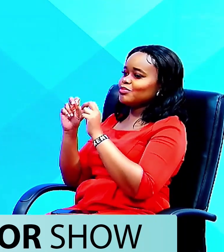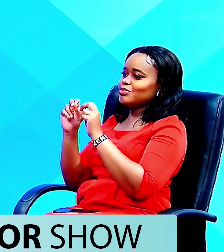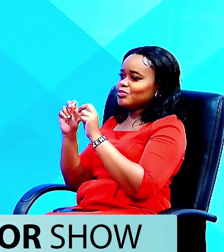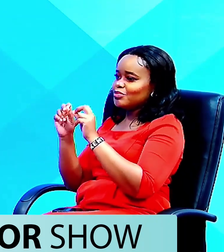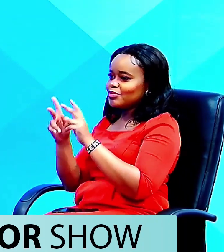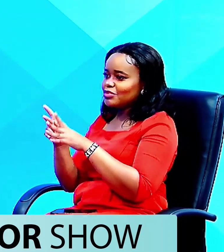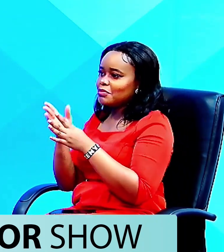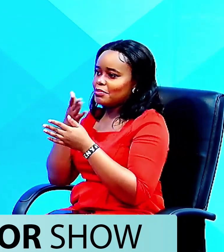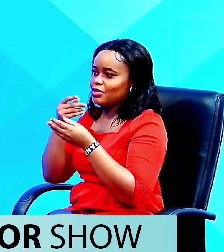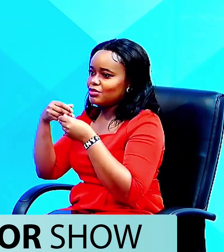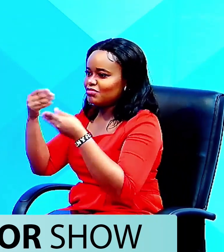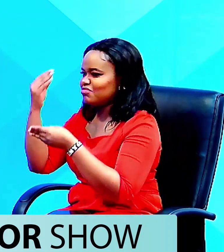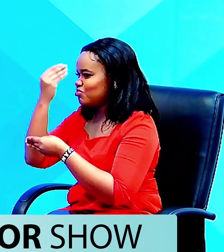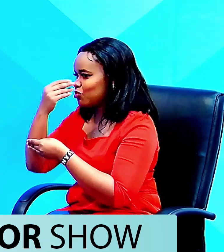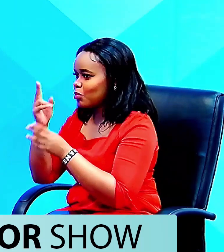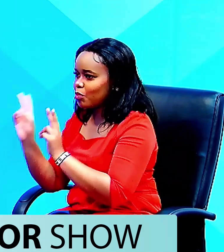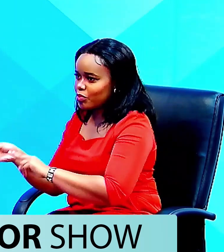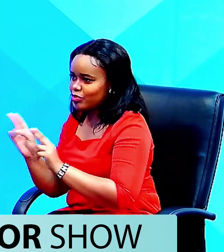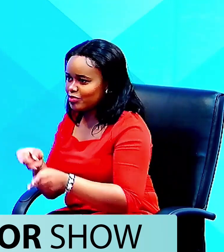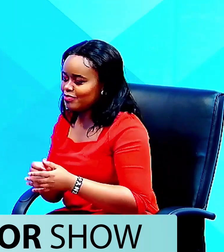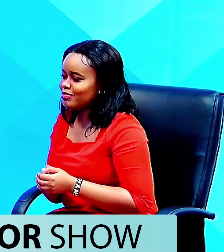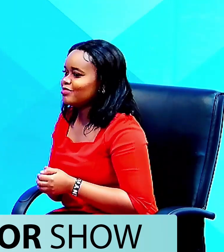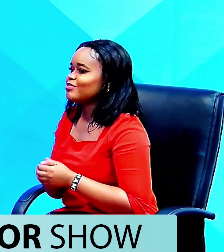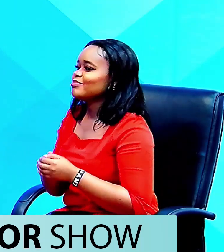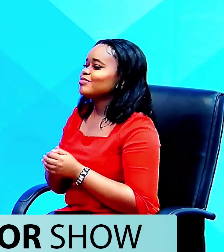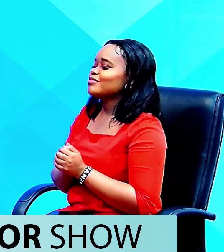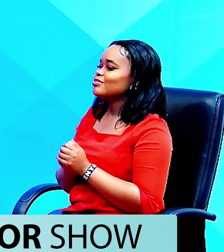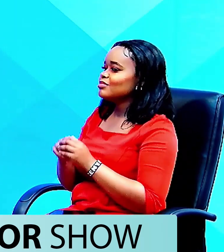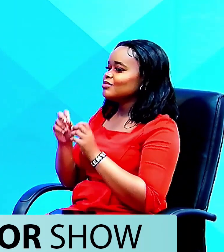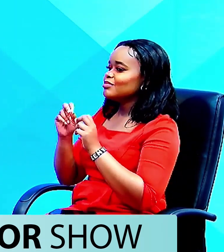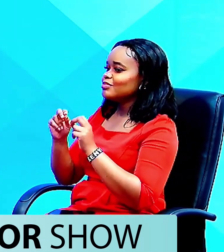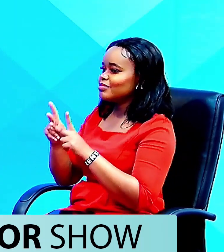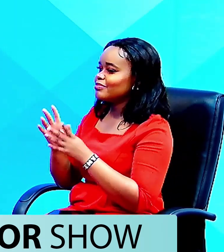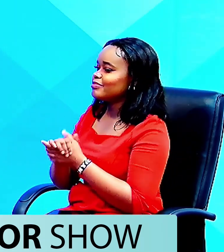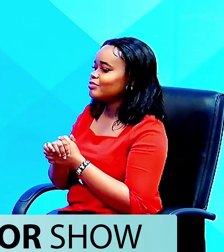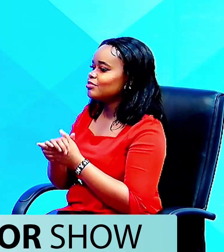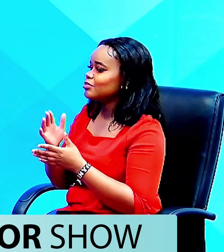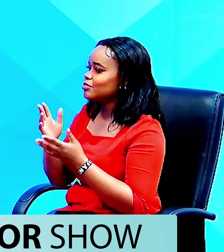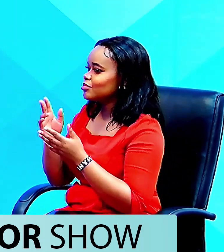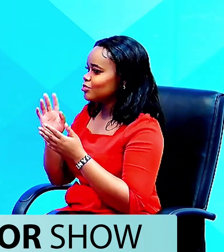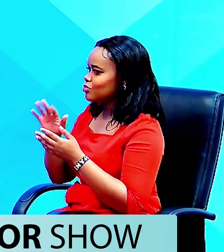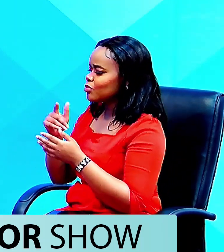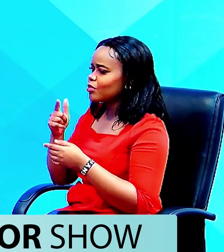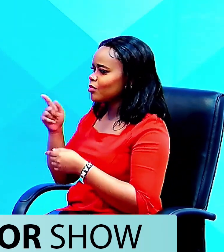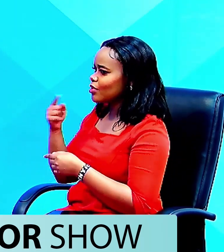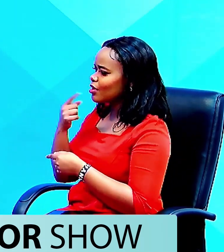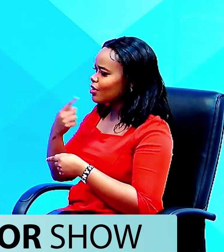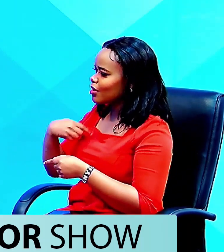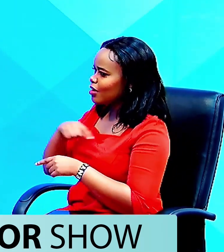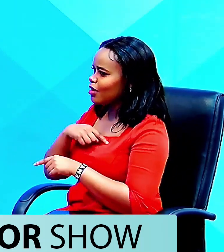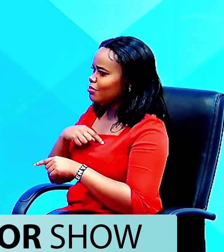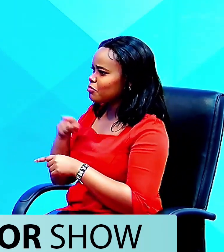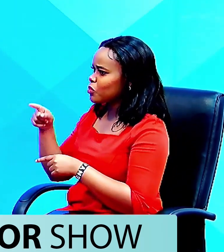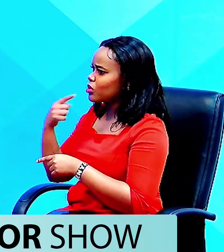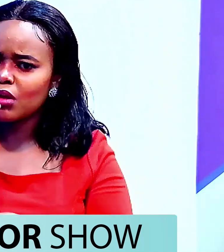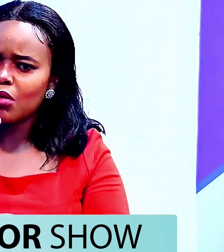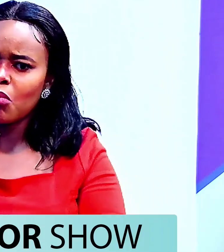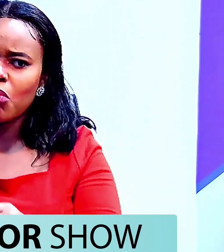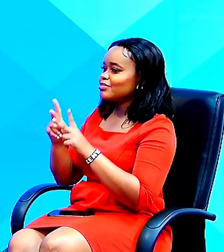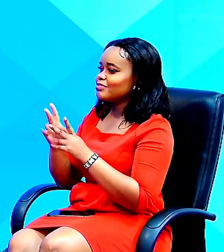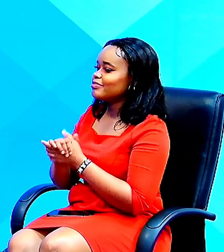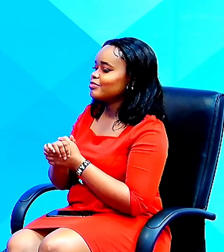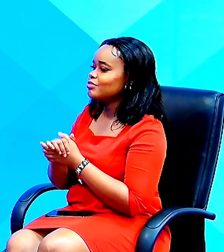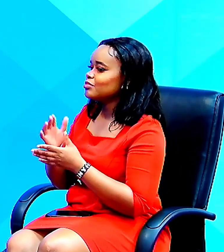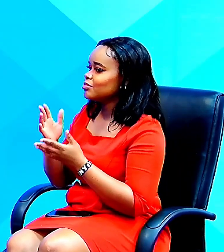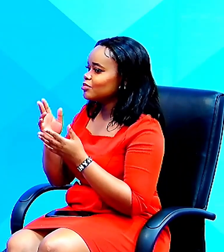And maybe that is their nature. But makeup is good and it's normal to use it. So